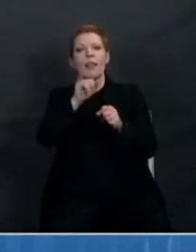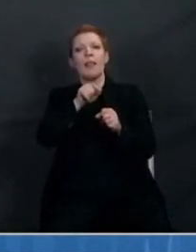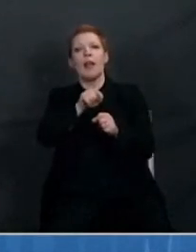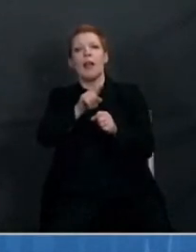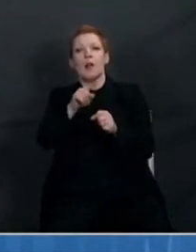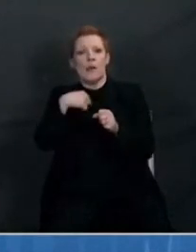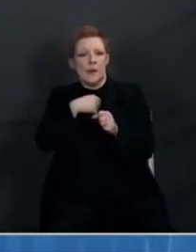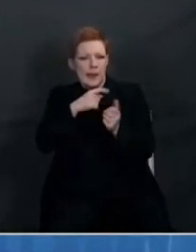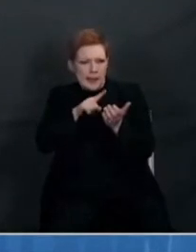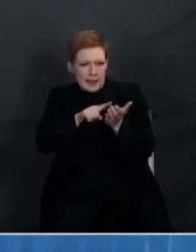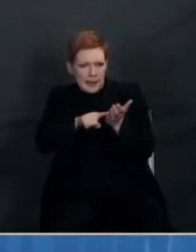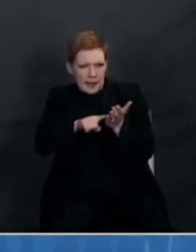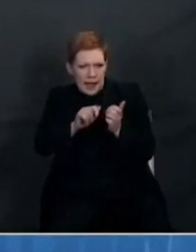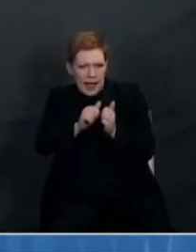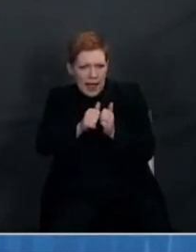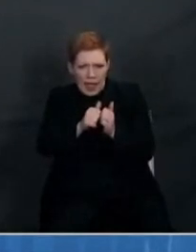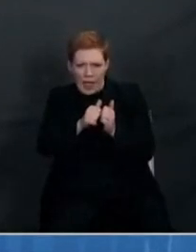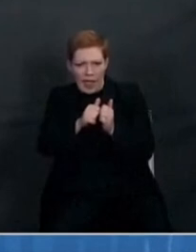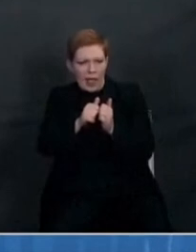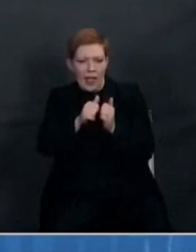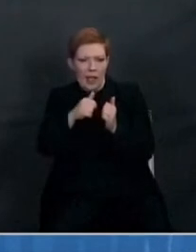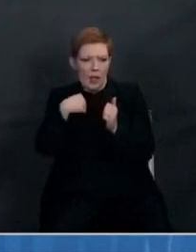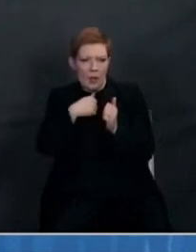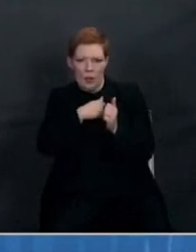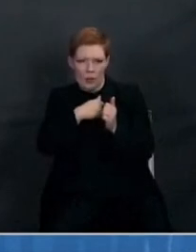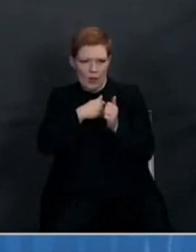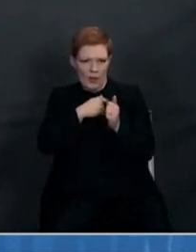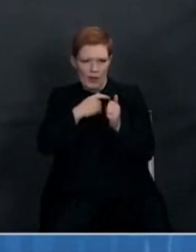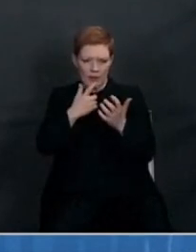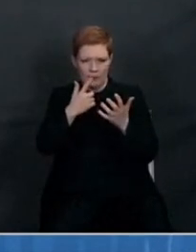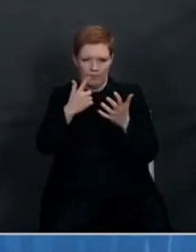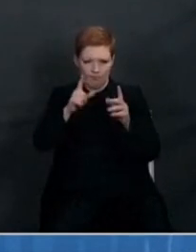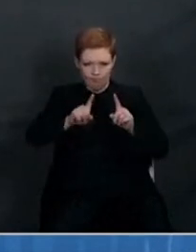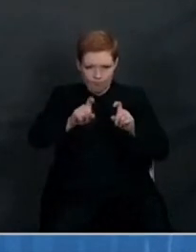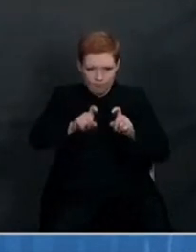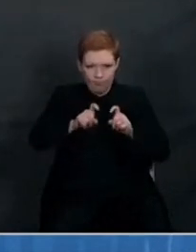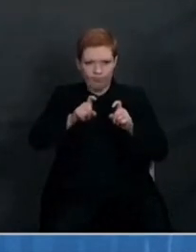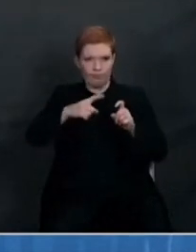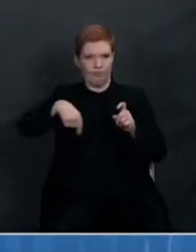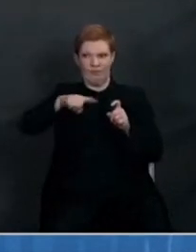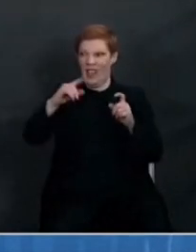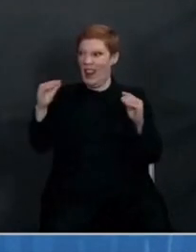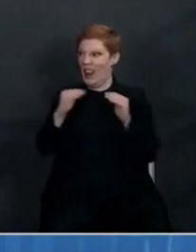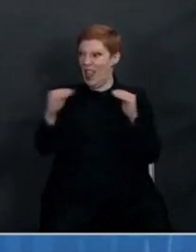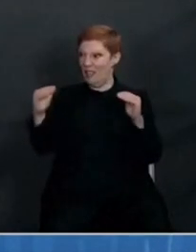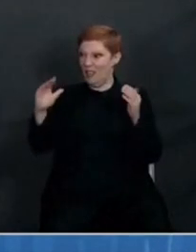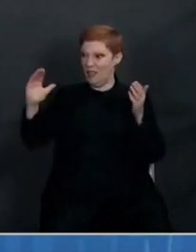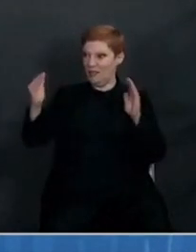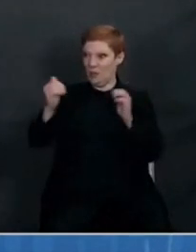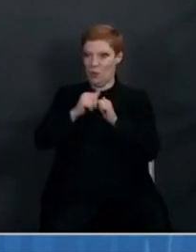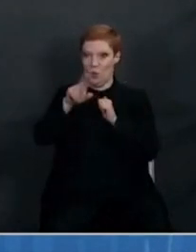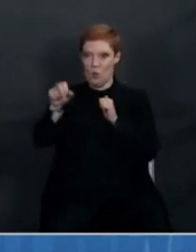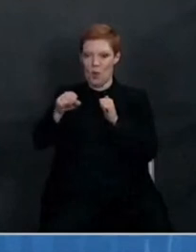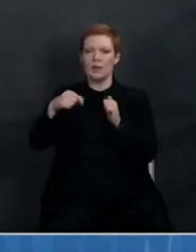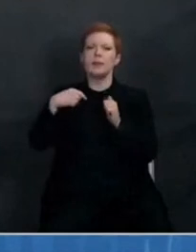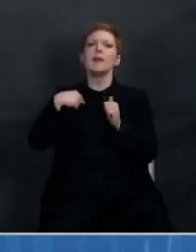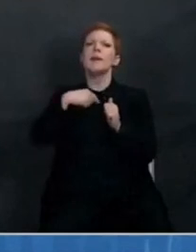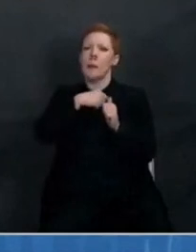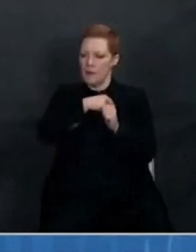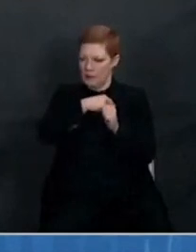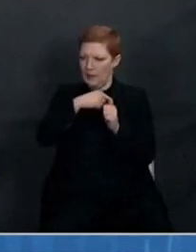sequencing, surveillance, and outbreak analytics capacity at the levels demanded by this crisis. Overall, this means, with